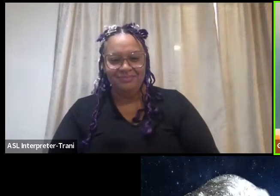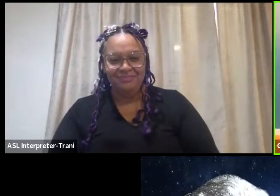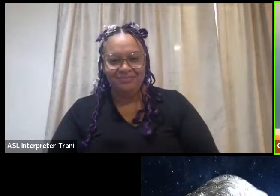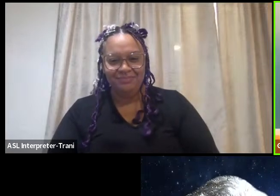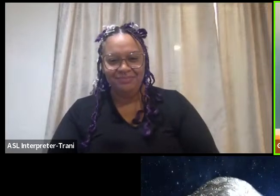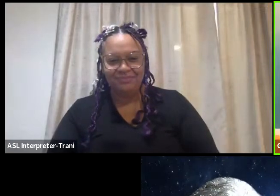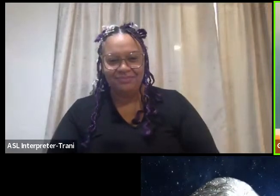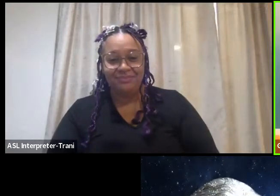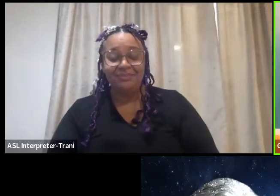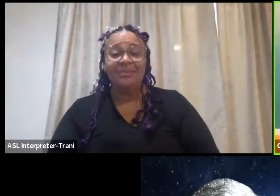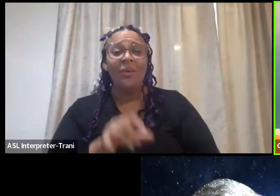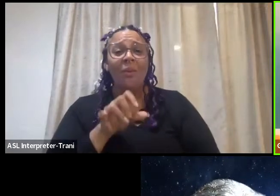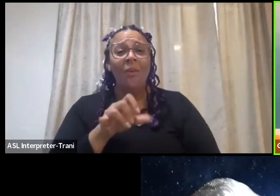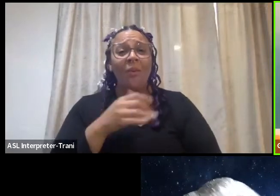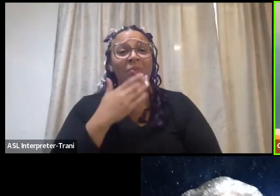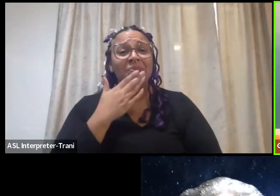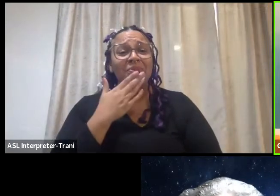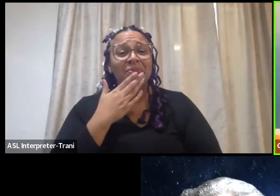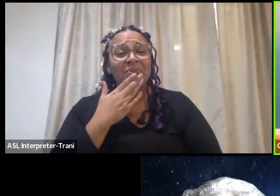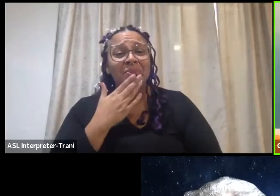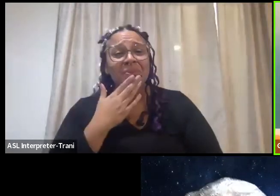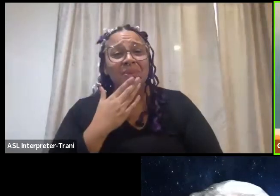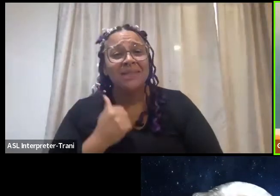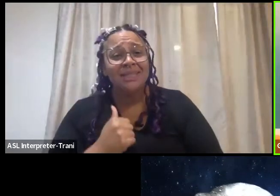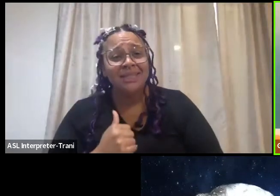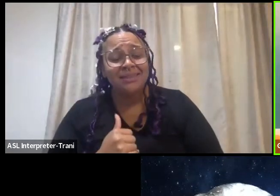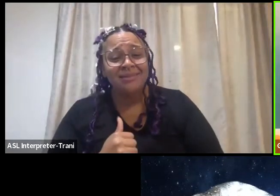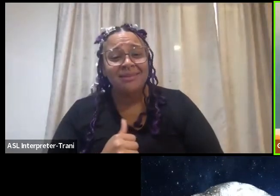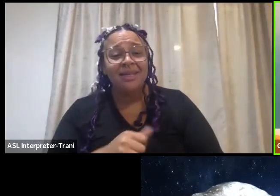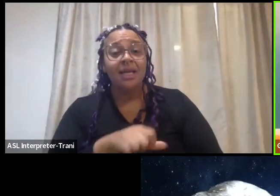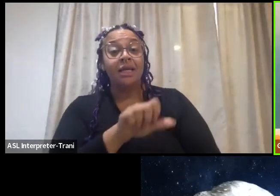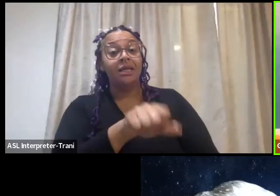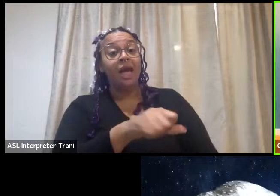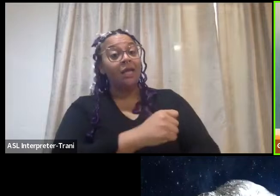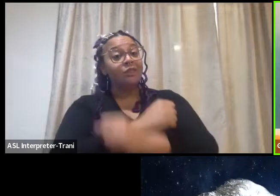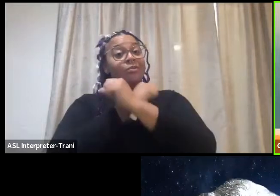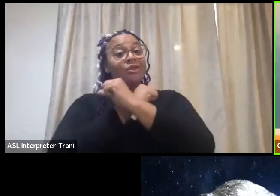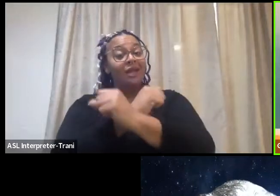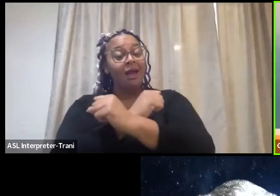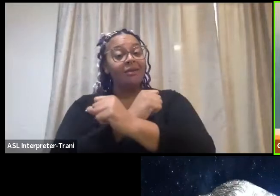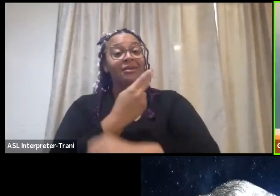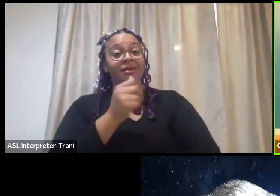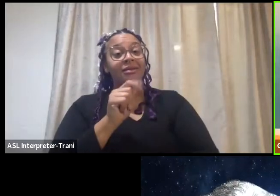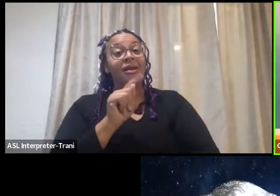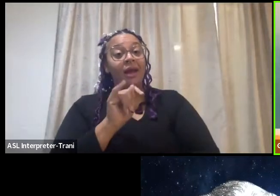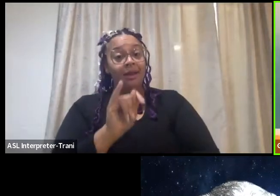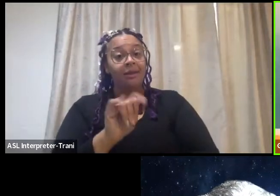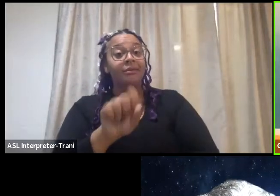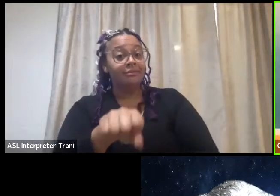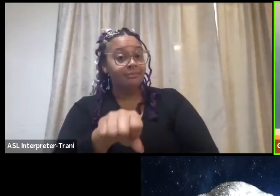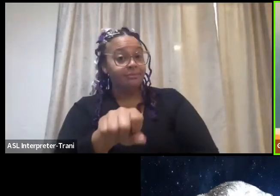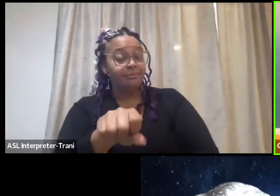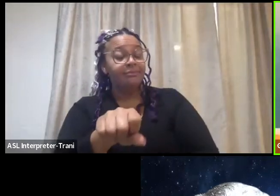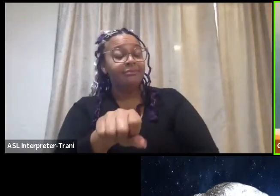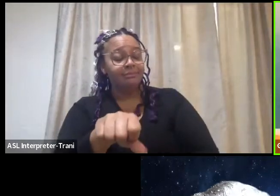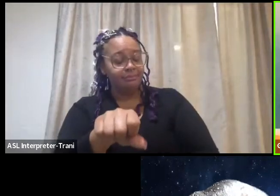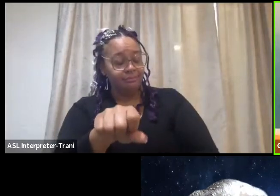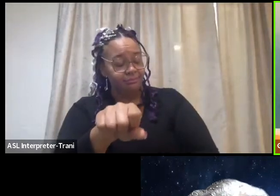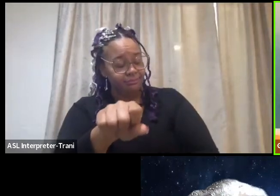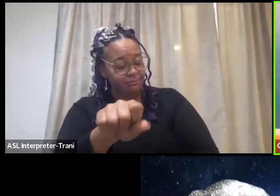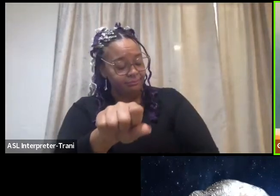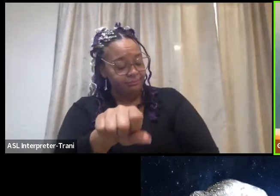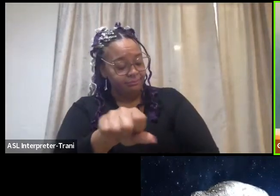Oh, that's really sweet. Yes, protect Haiti. Yes, yes, yes, yes, yes, yes.